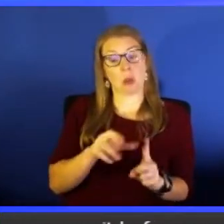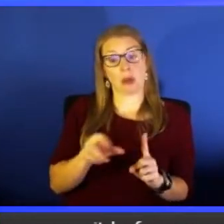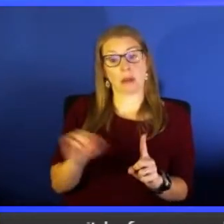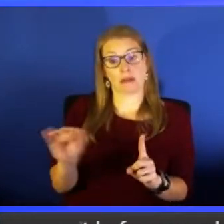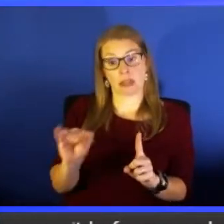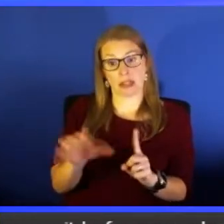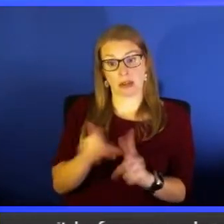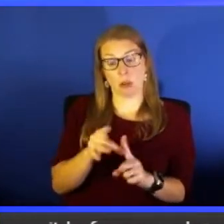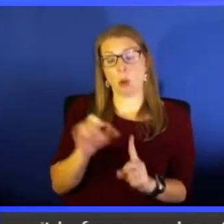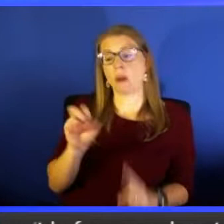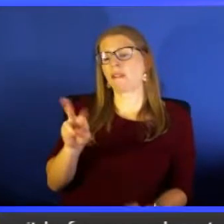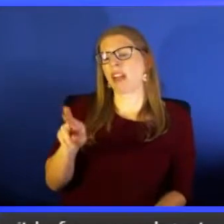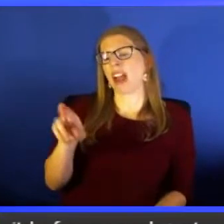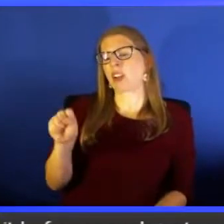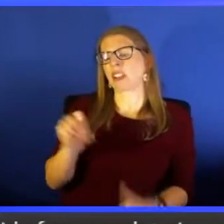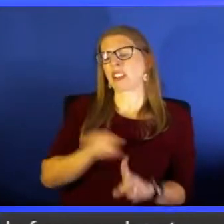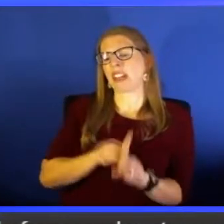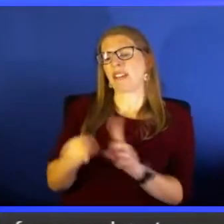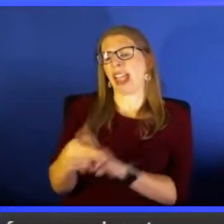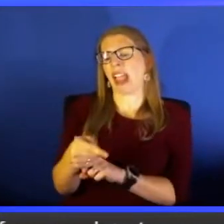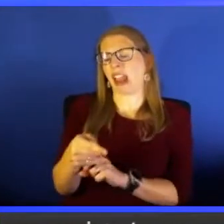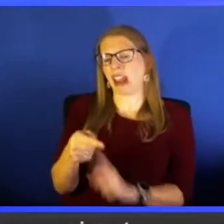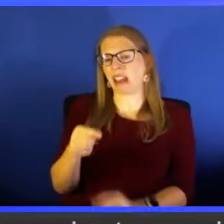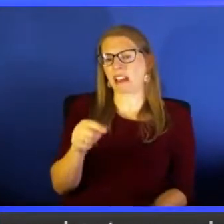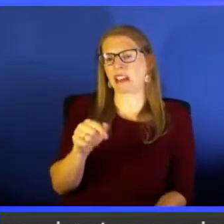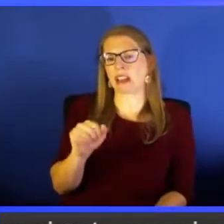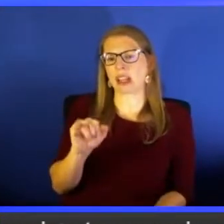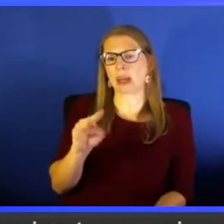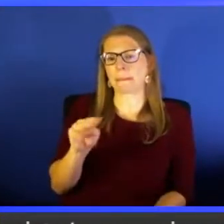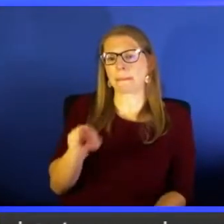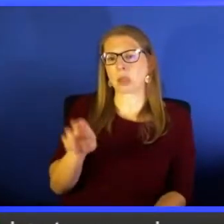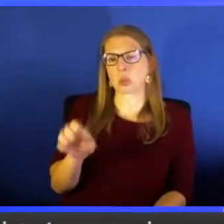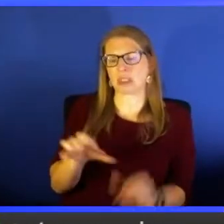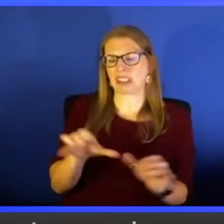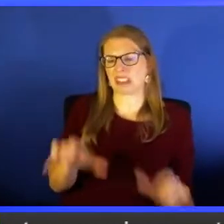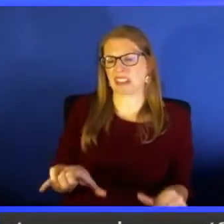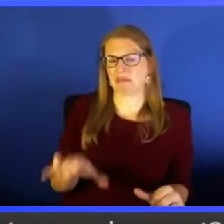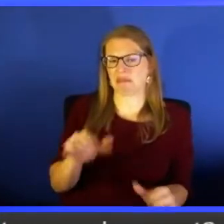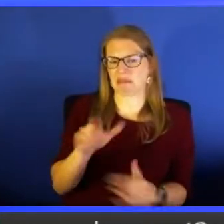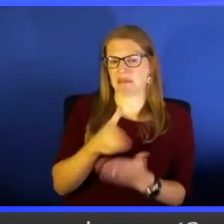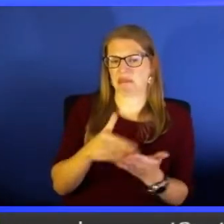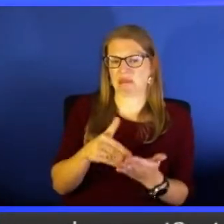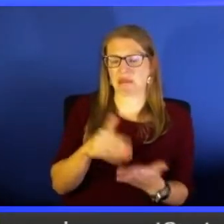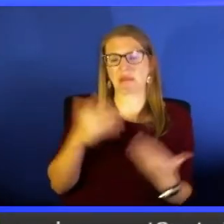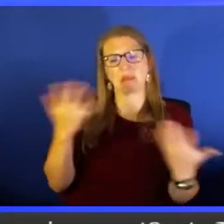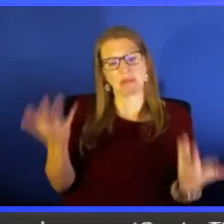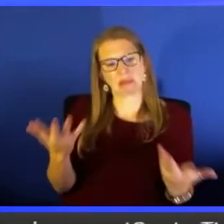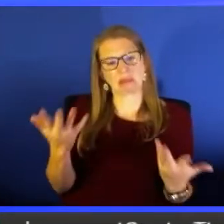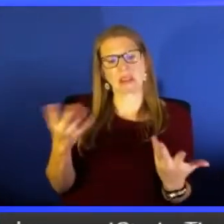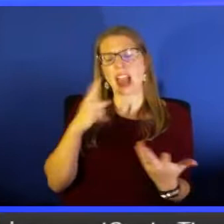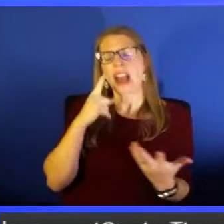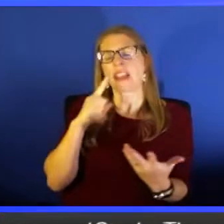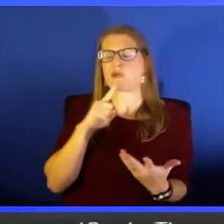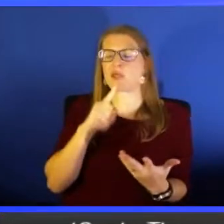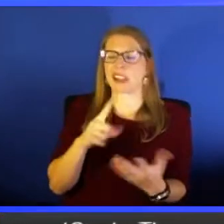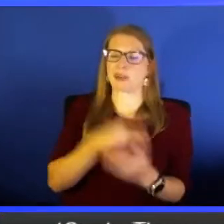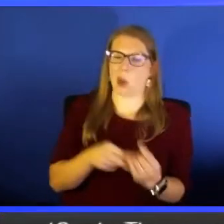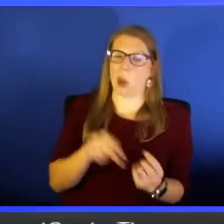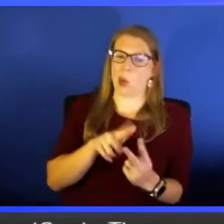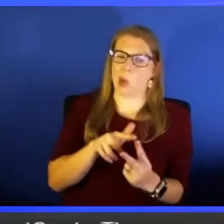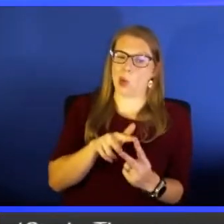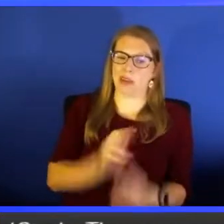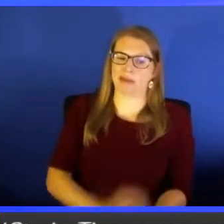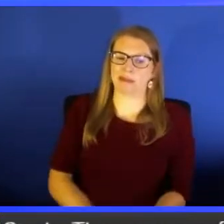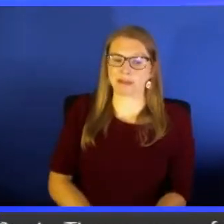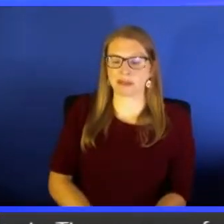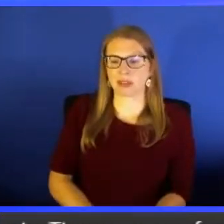evading that immune part of our immune system? So I think it's a combination of both. And so I think, again, the word breakthrough